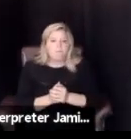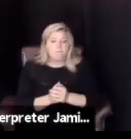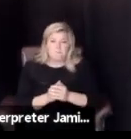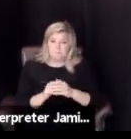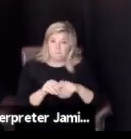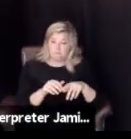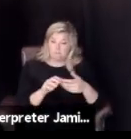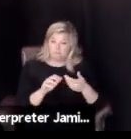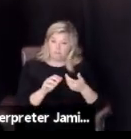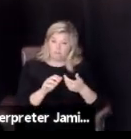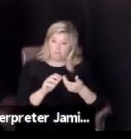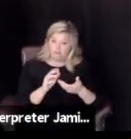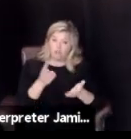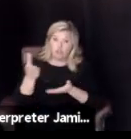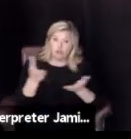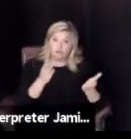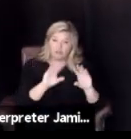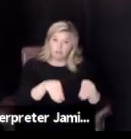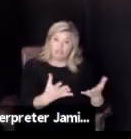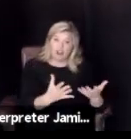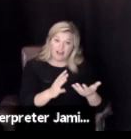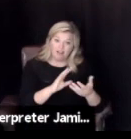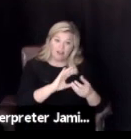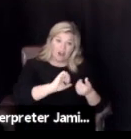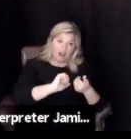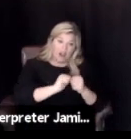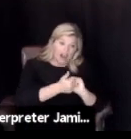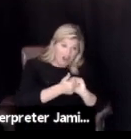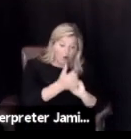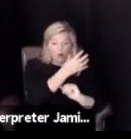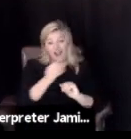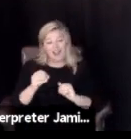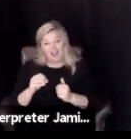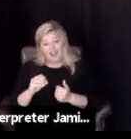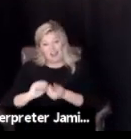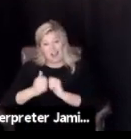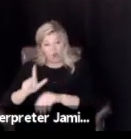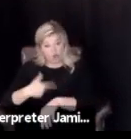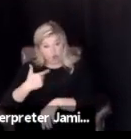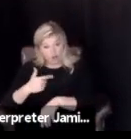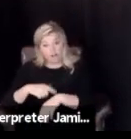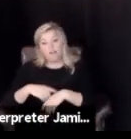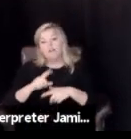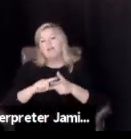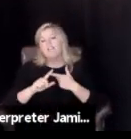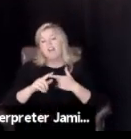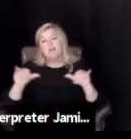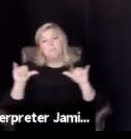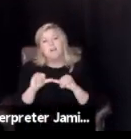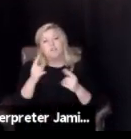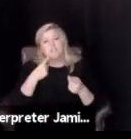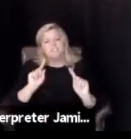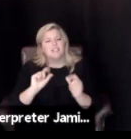should it be provided, the service that we're talking about? And then how do we gauge success? In that instance,